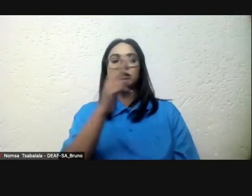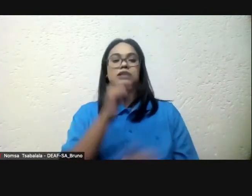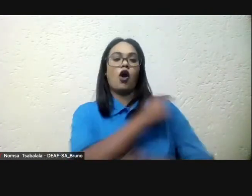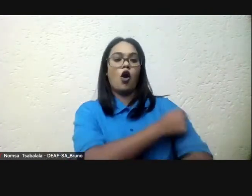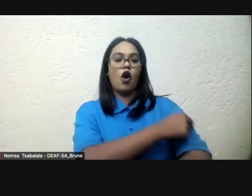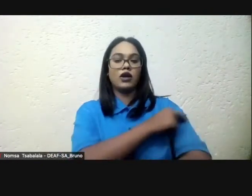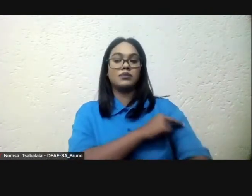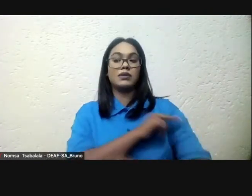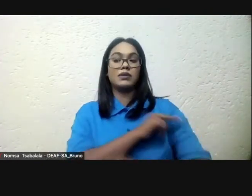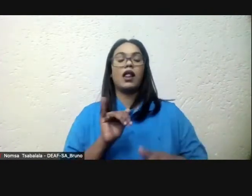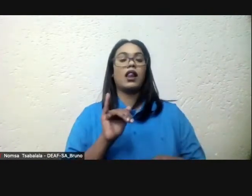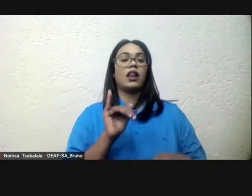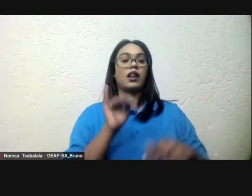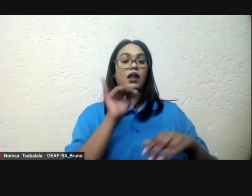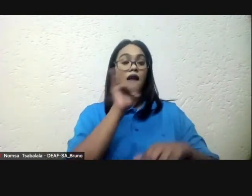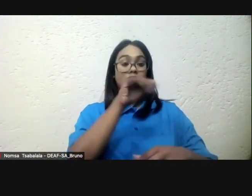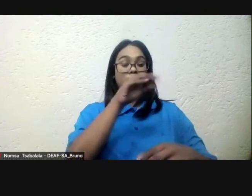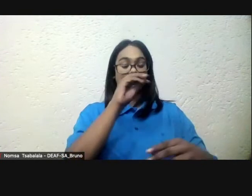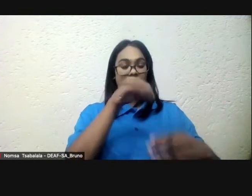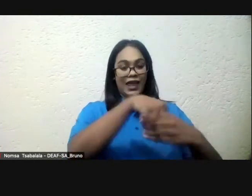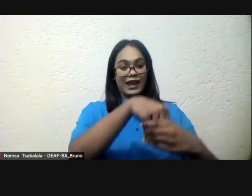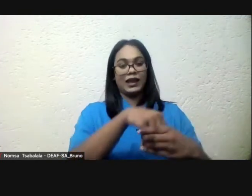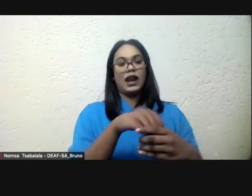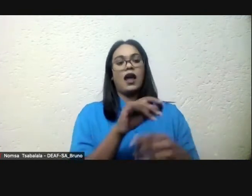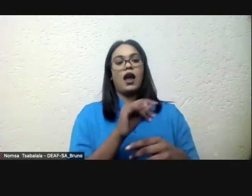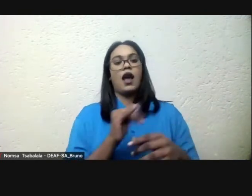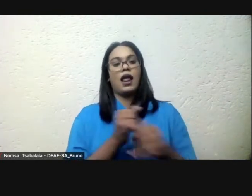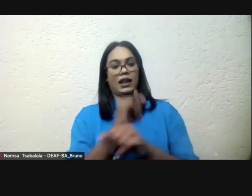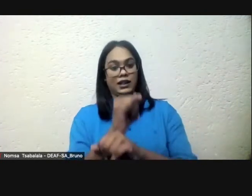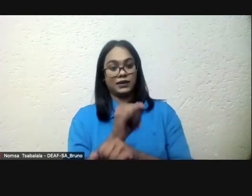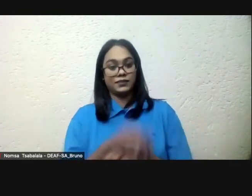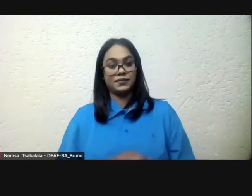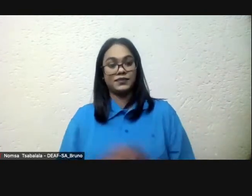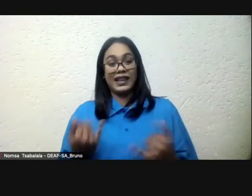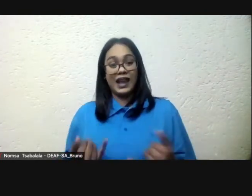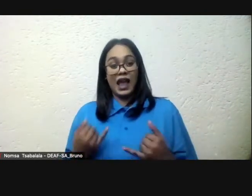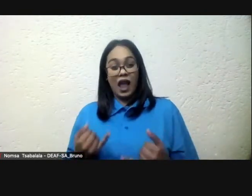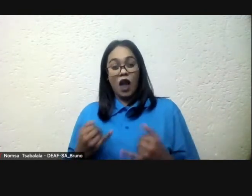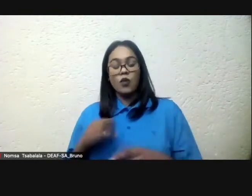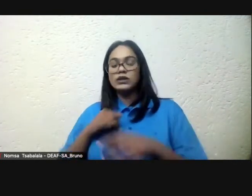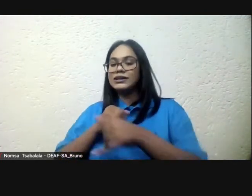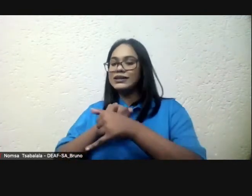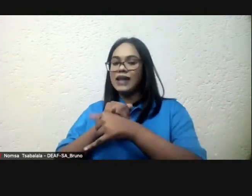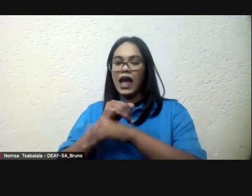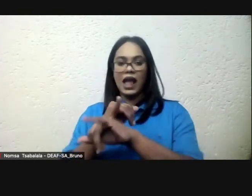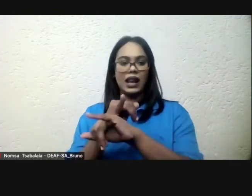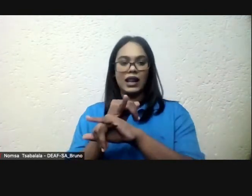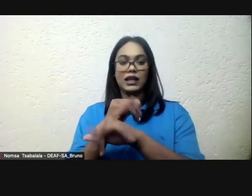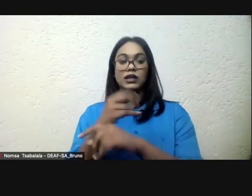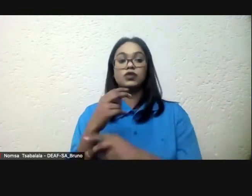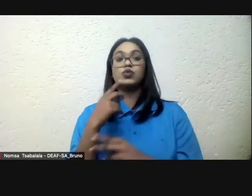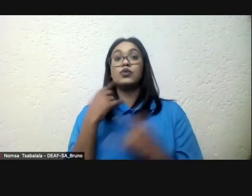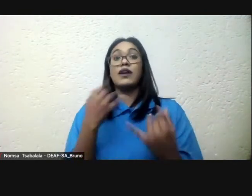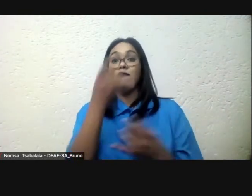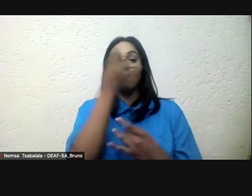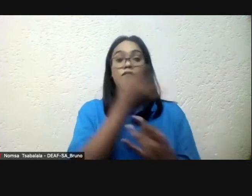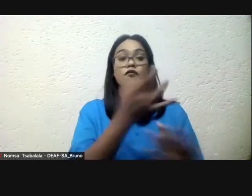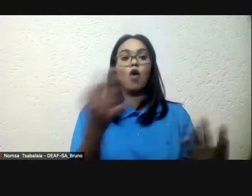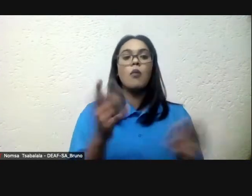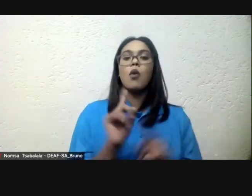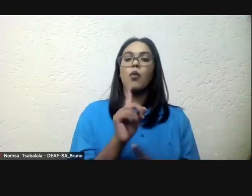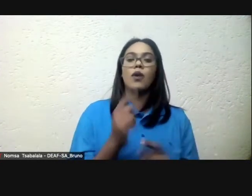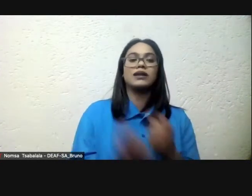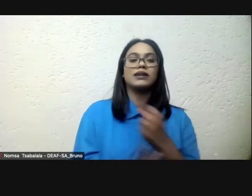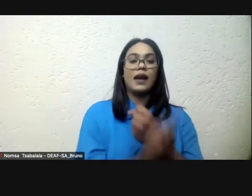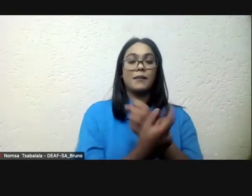right now, it's too early to say that that's a characteristic of this variant, because it's also a nature of the phase of the wave. And